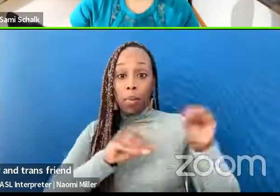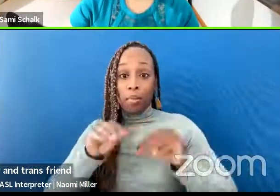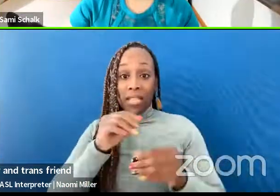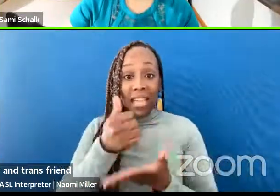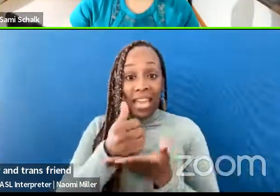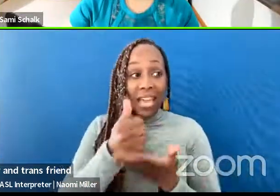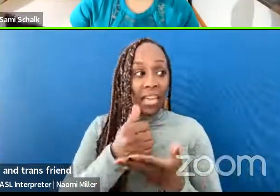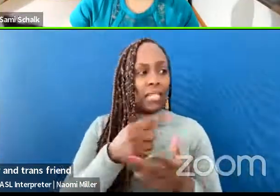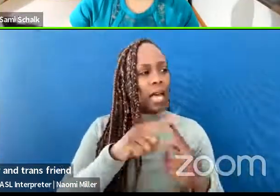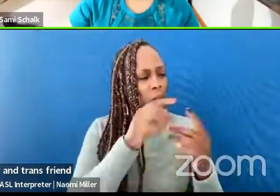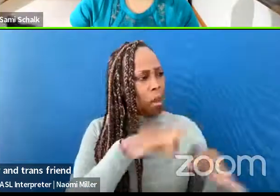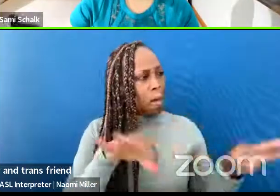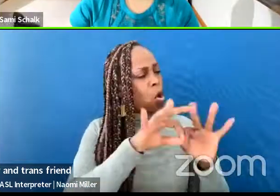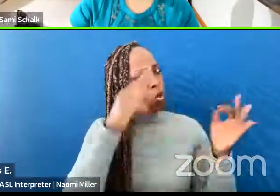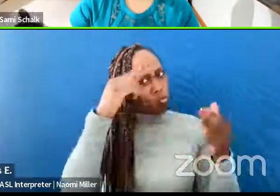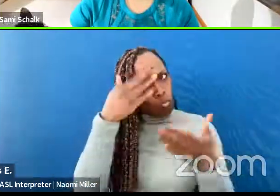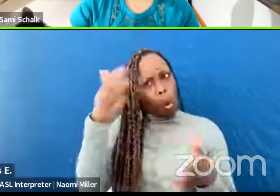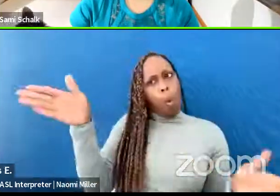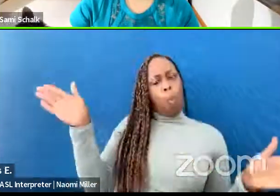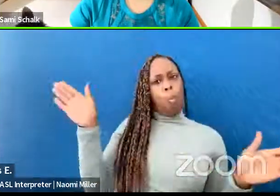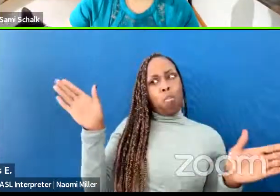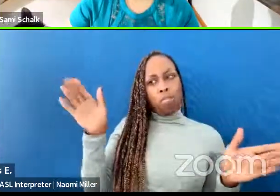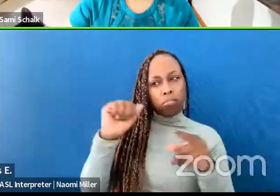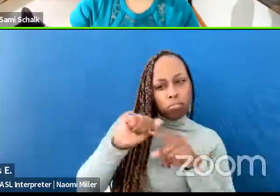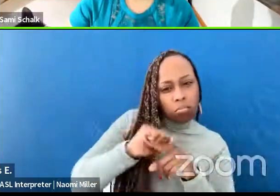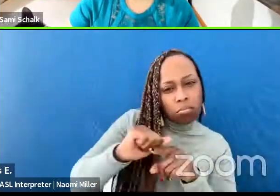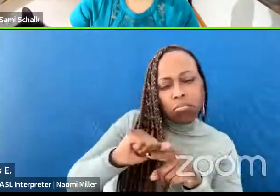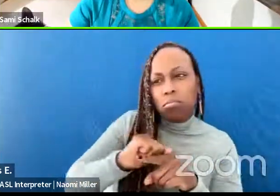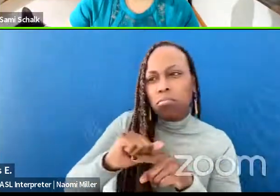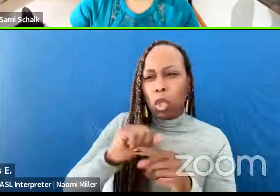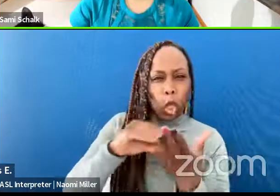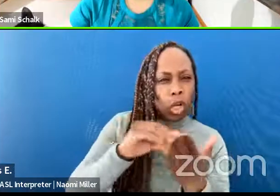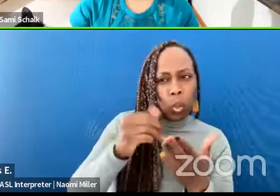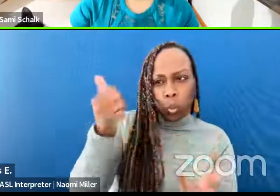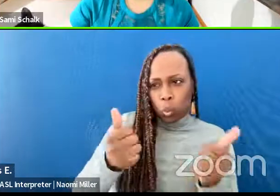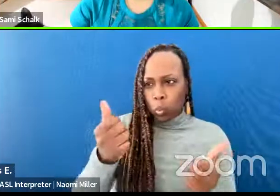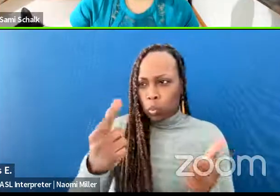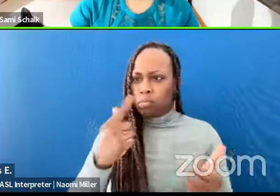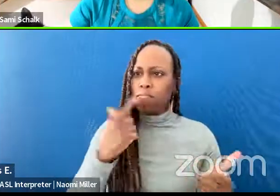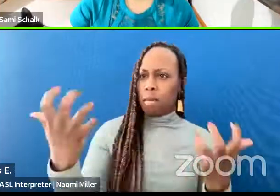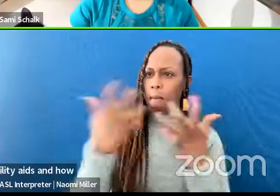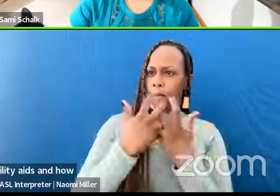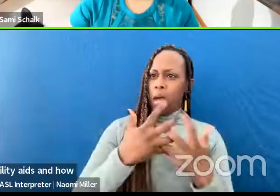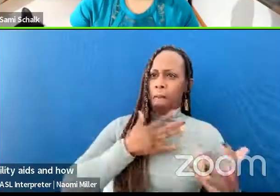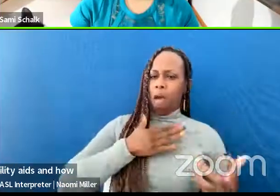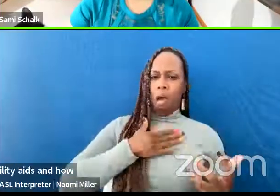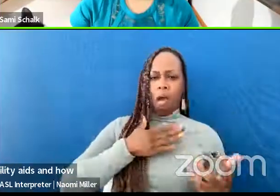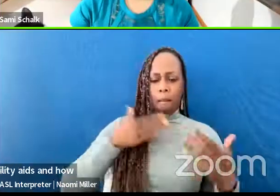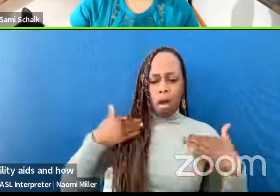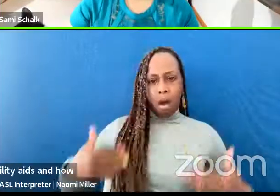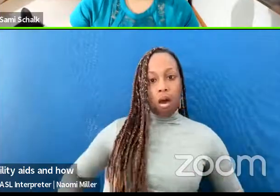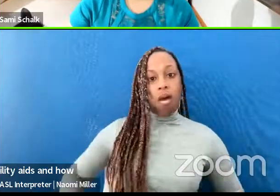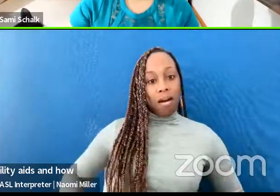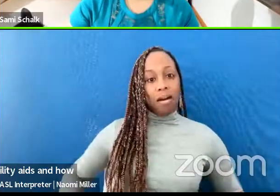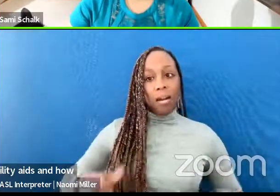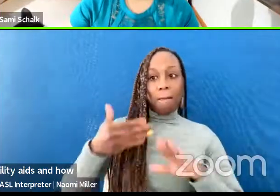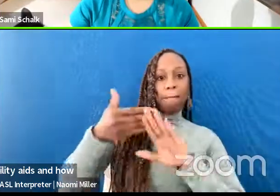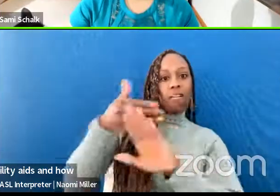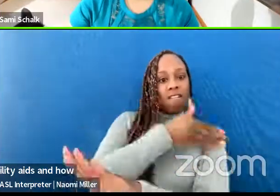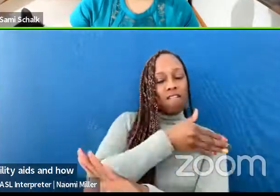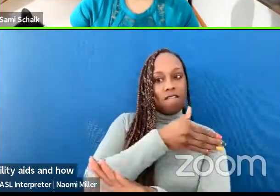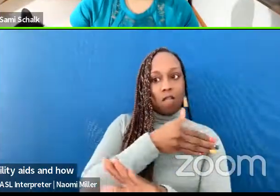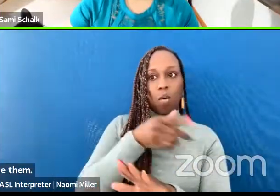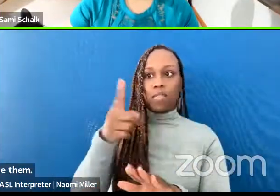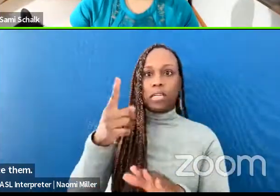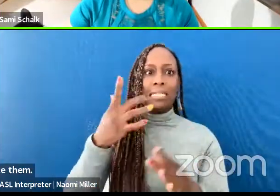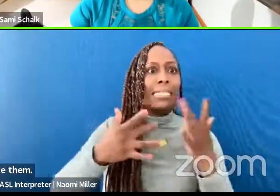open to them, practicing with them, and learning which ones work best for one's body before there is a